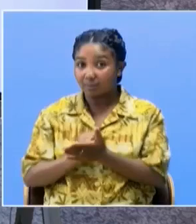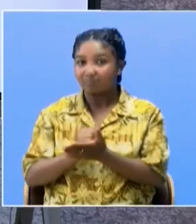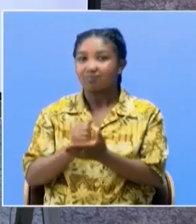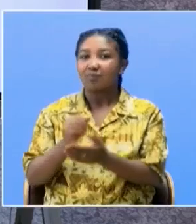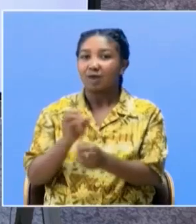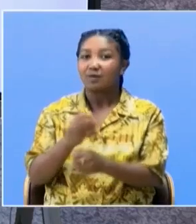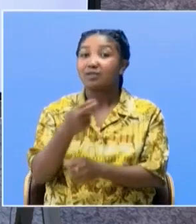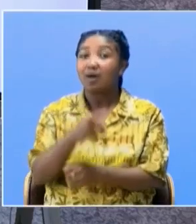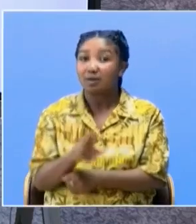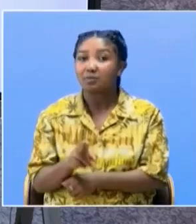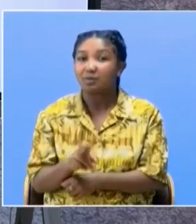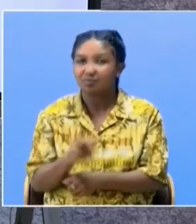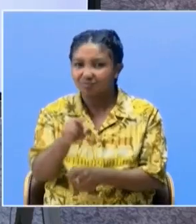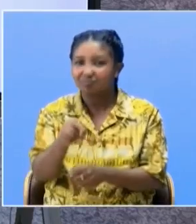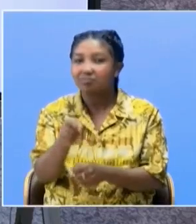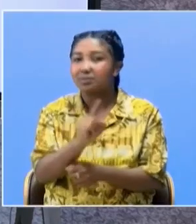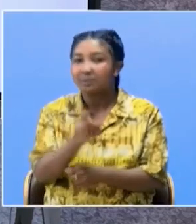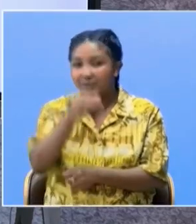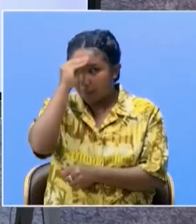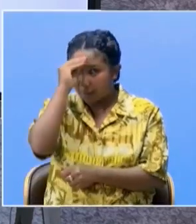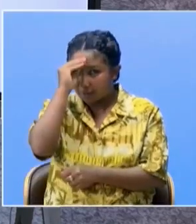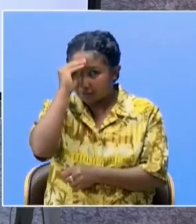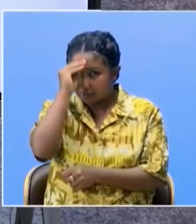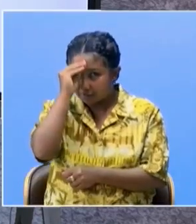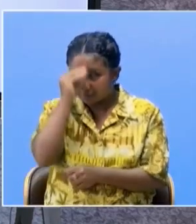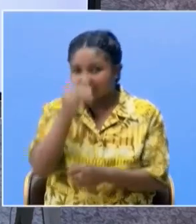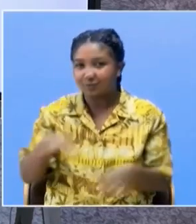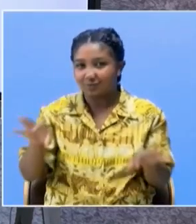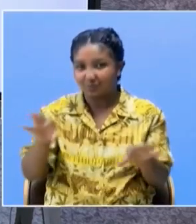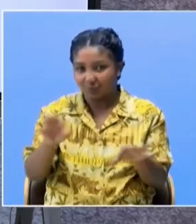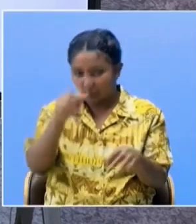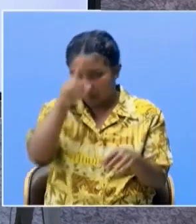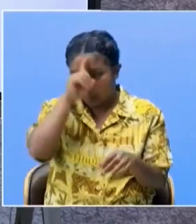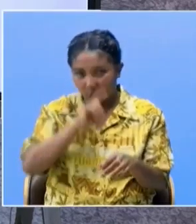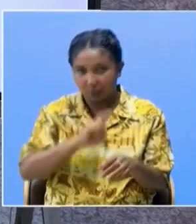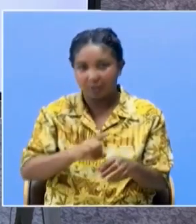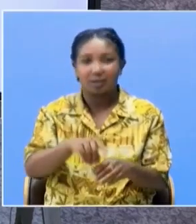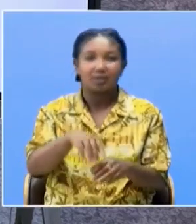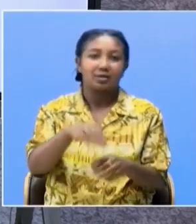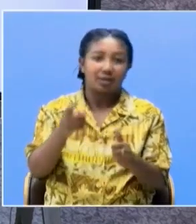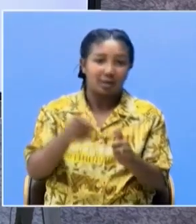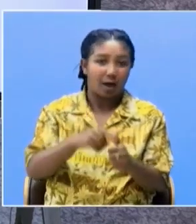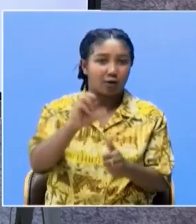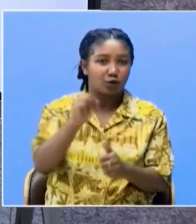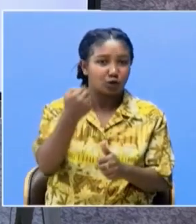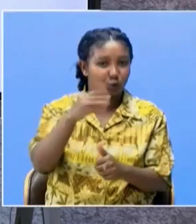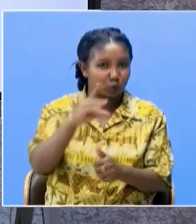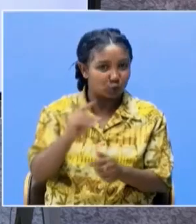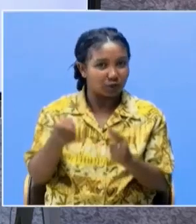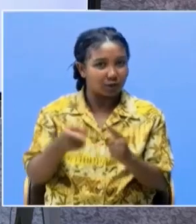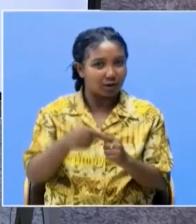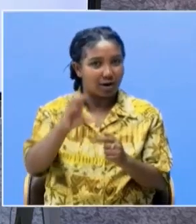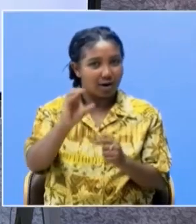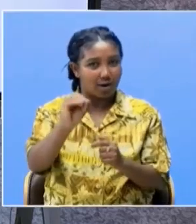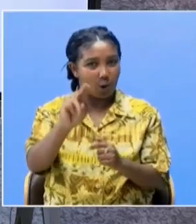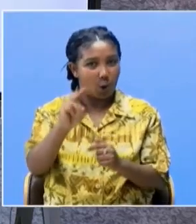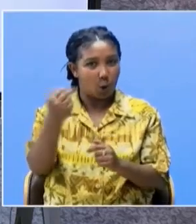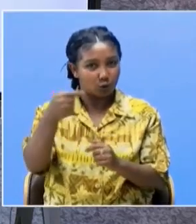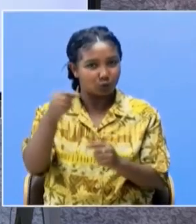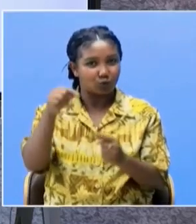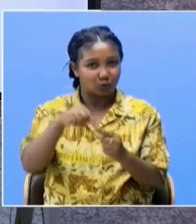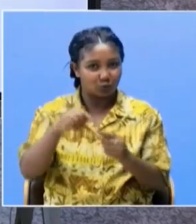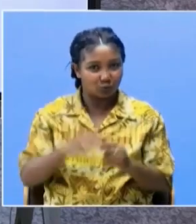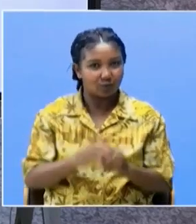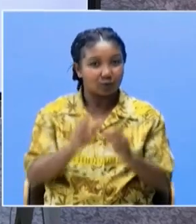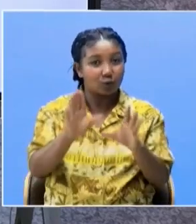advice are, can you tell me? Very good. They are should and ought to. Very good. Should and ought